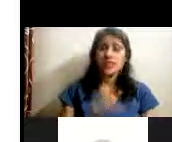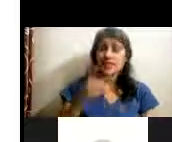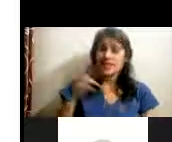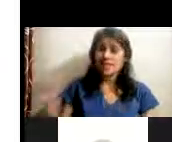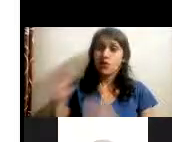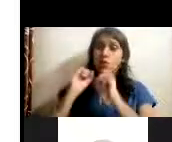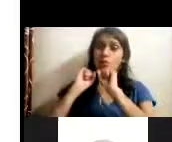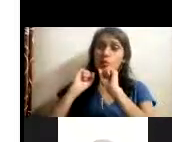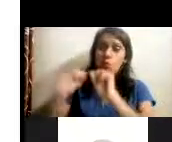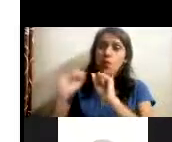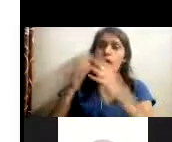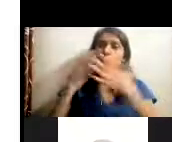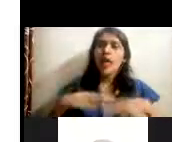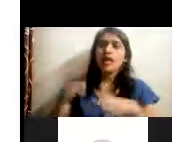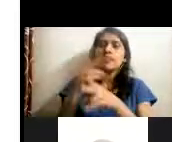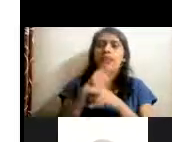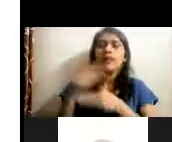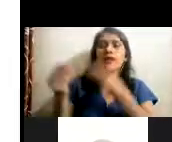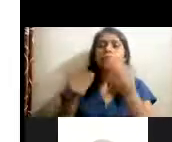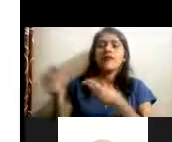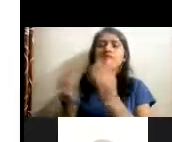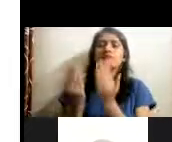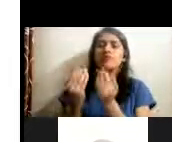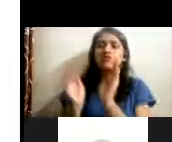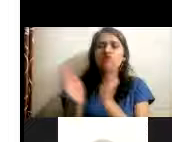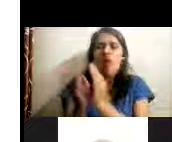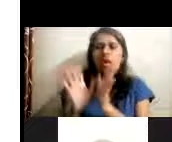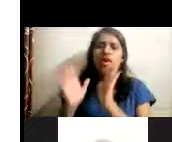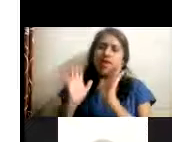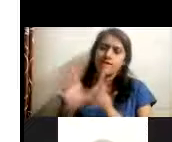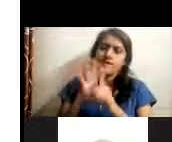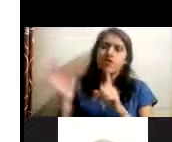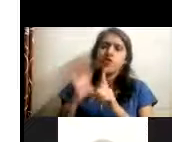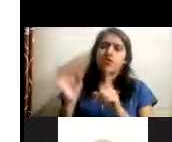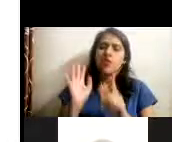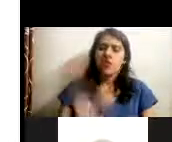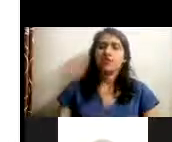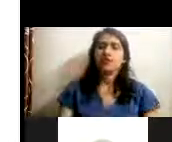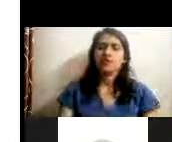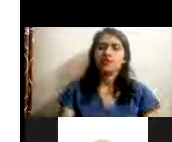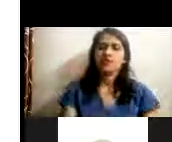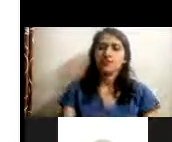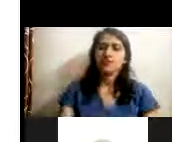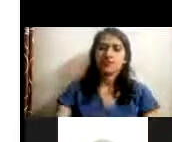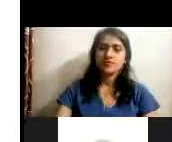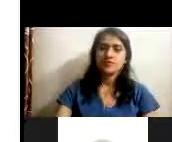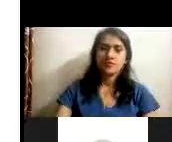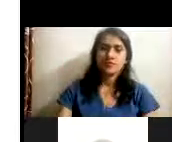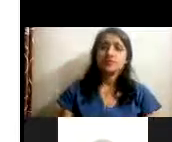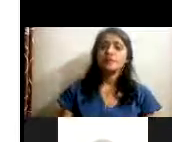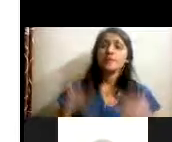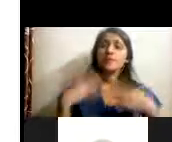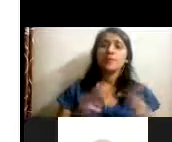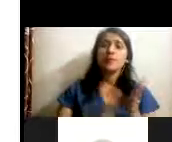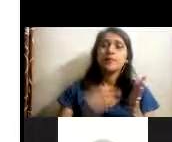providing healthcare in whatever small way possible. And apart from that, when we look at the Ministry of Health, it